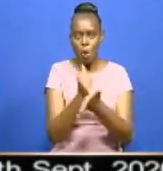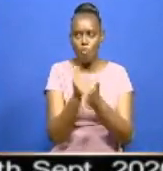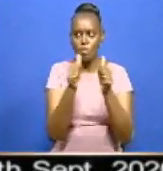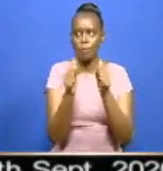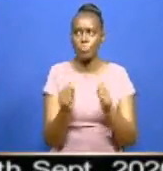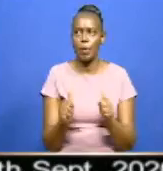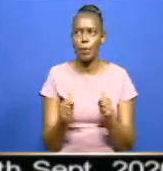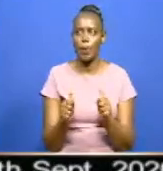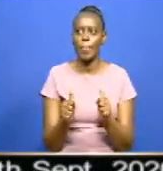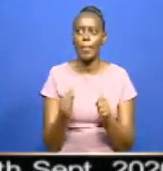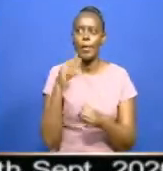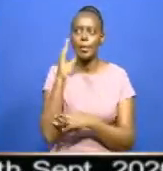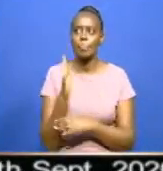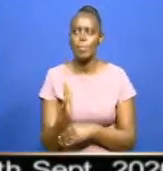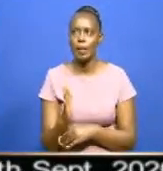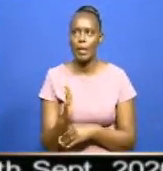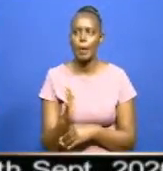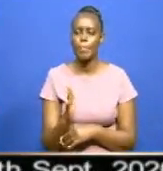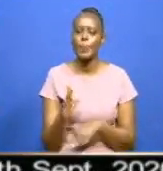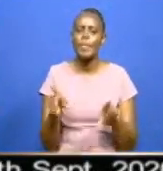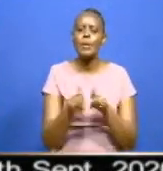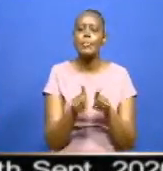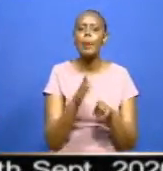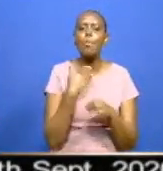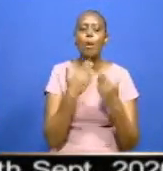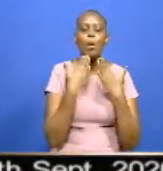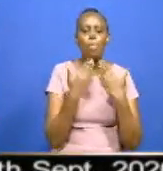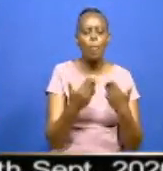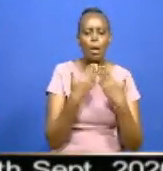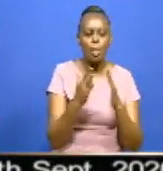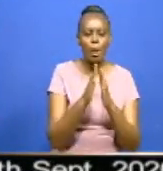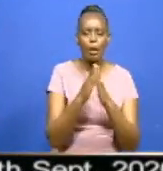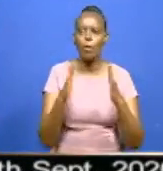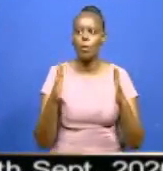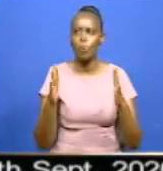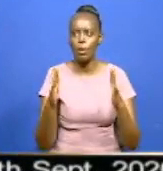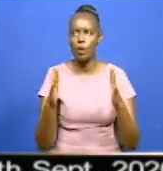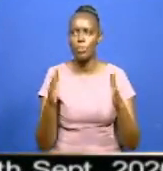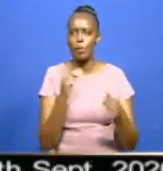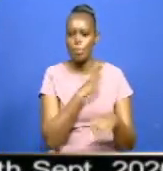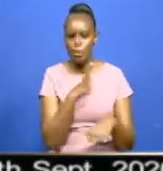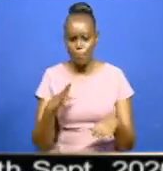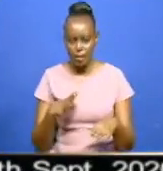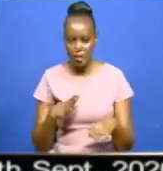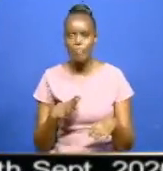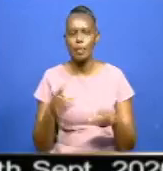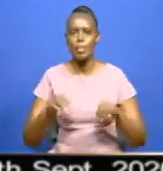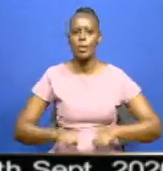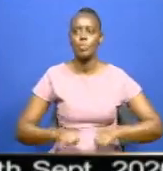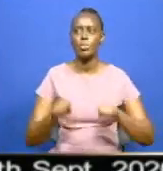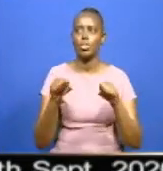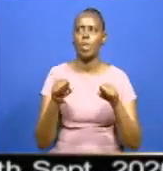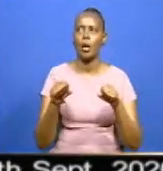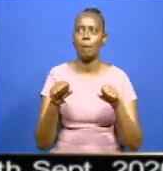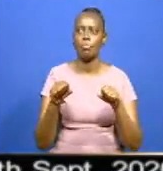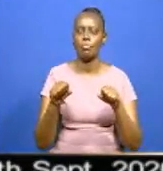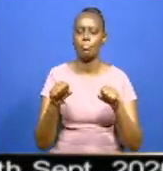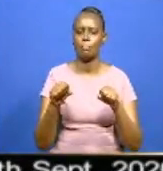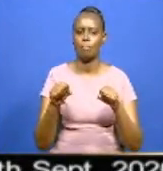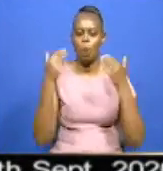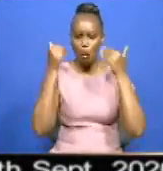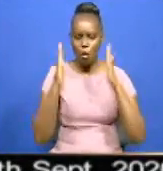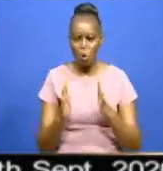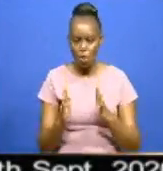But, Mr. Speaker, I also want to thank and congratulate the committee chaired by the great lawyer